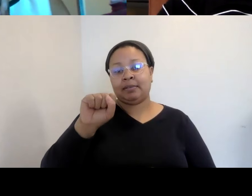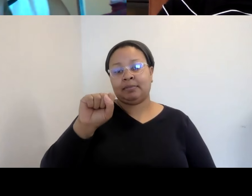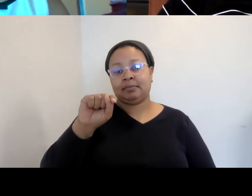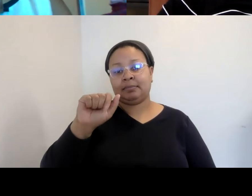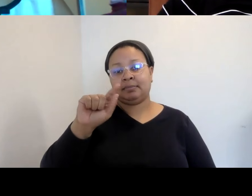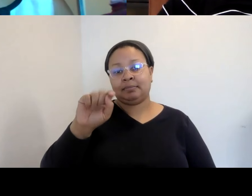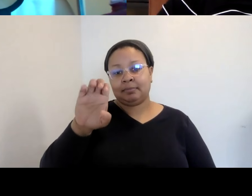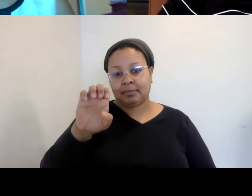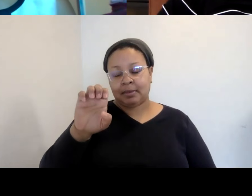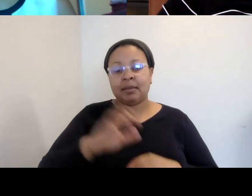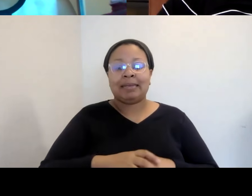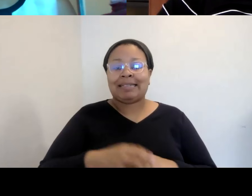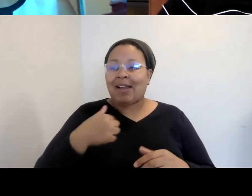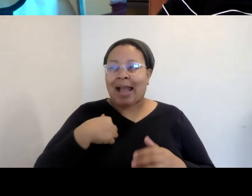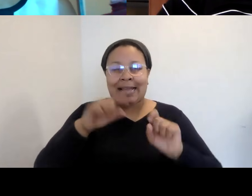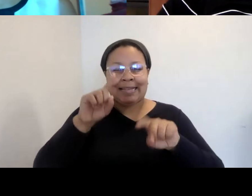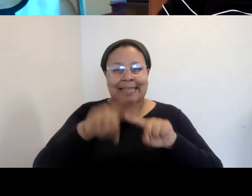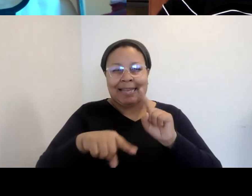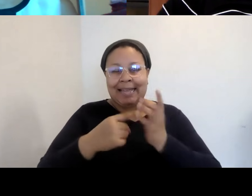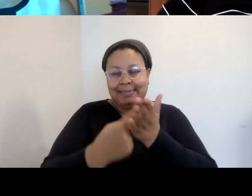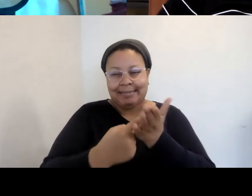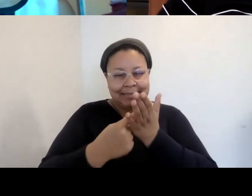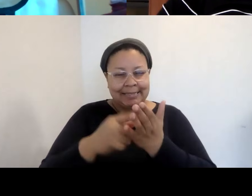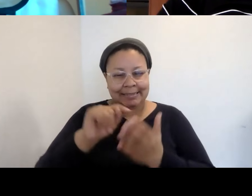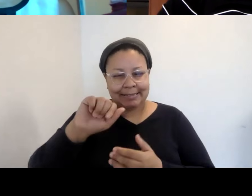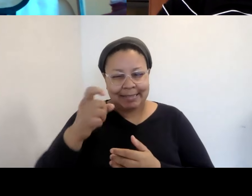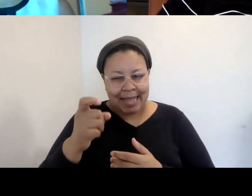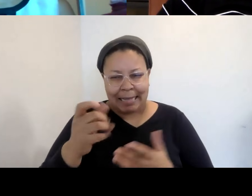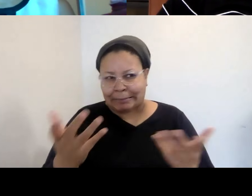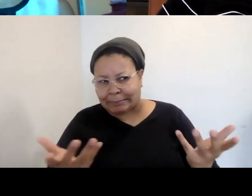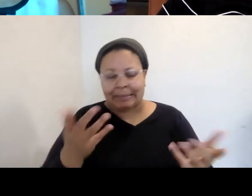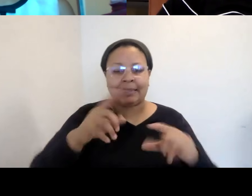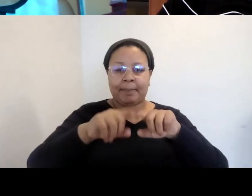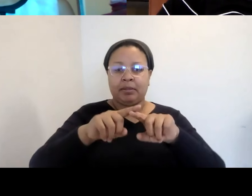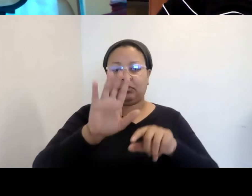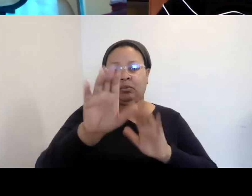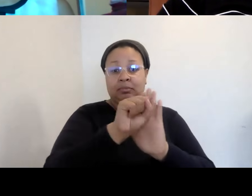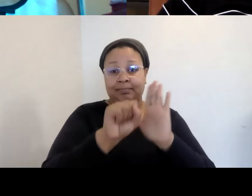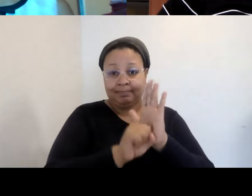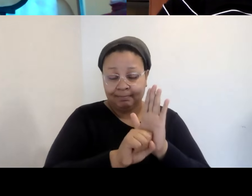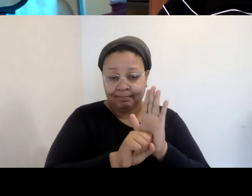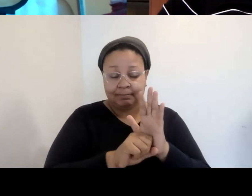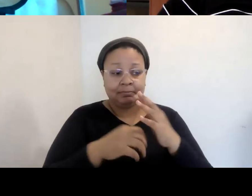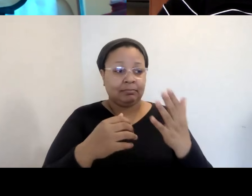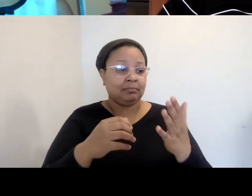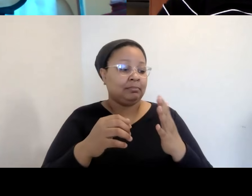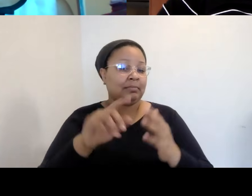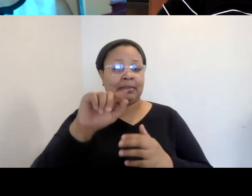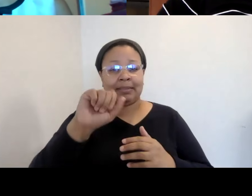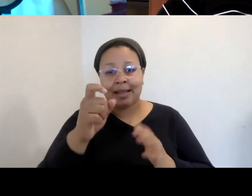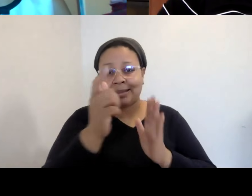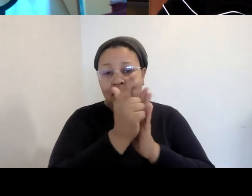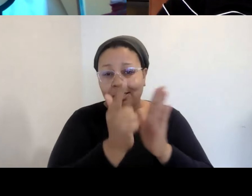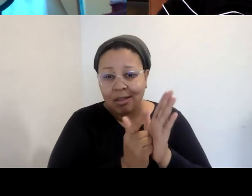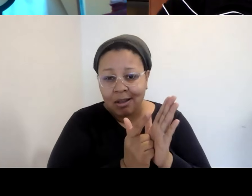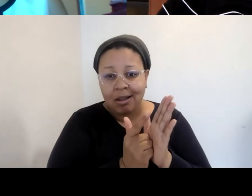I can't speak on it being taxed or not. It depends on what state you're in and the tax laws and things like that.